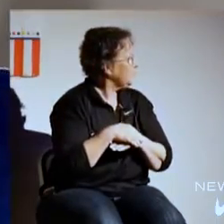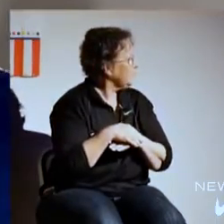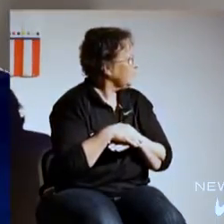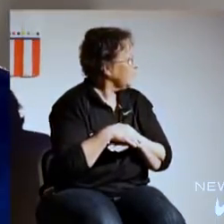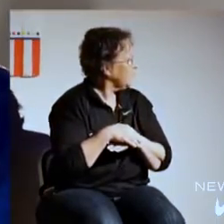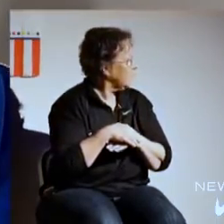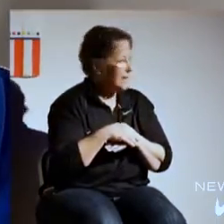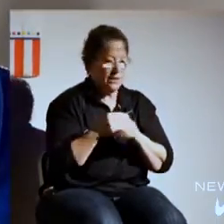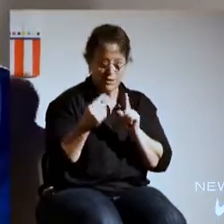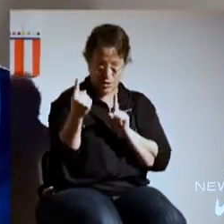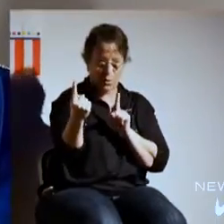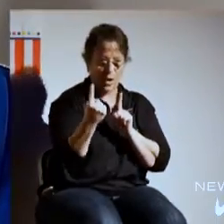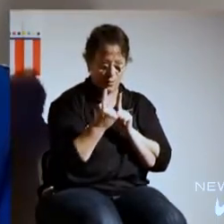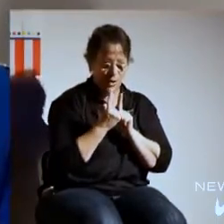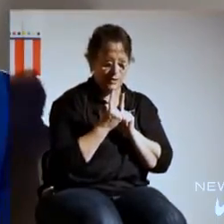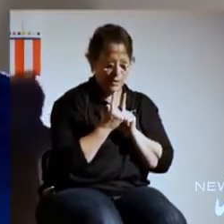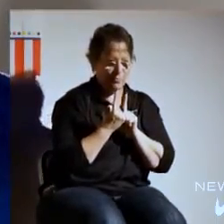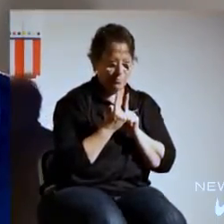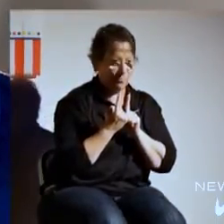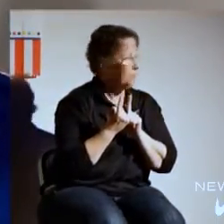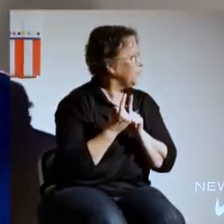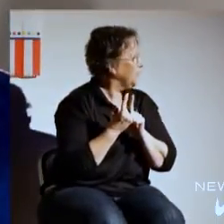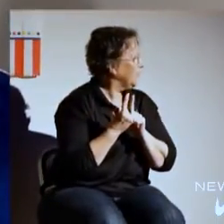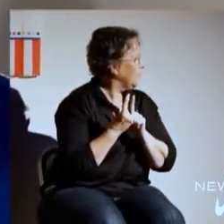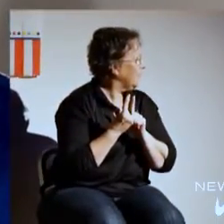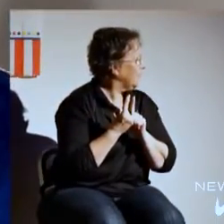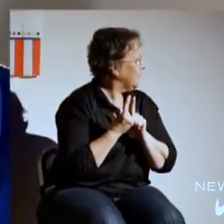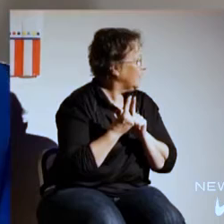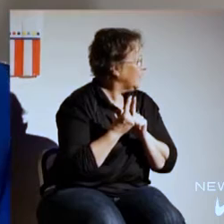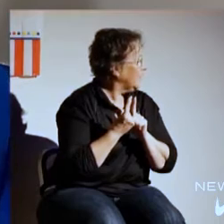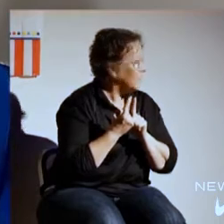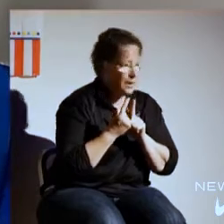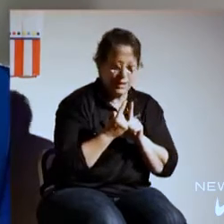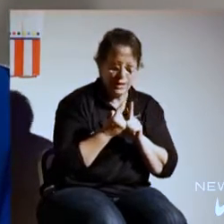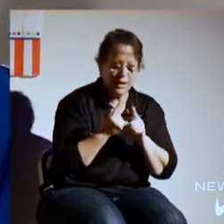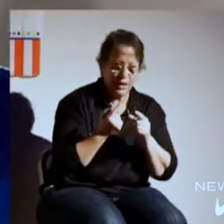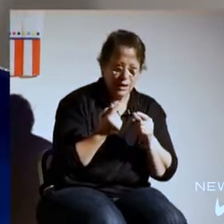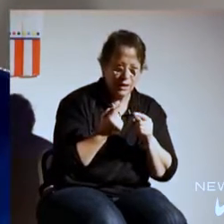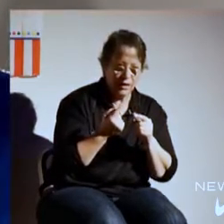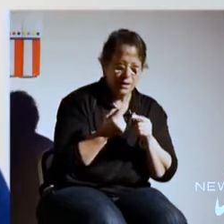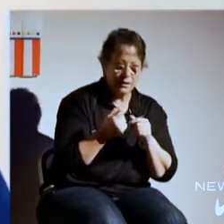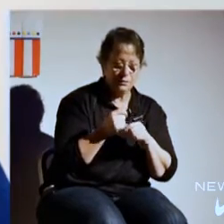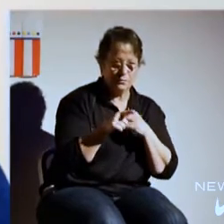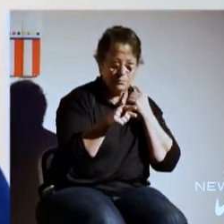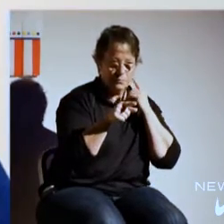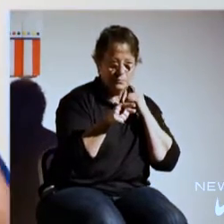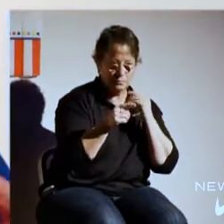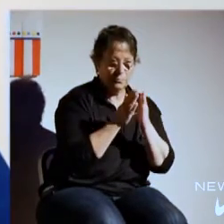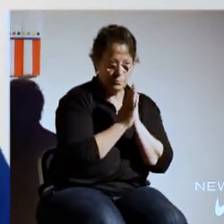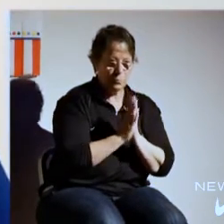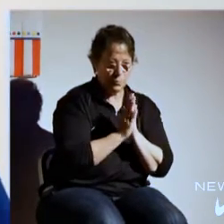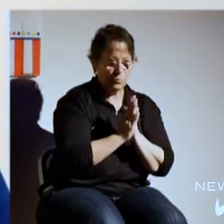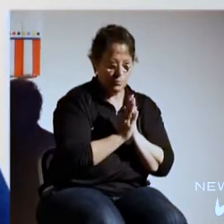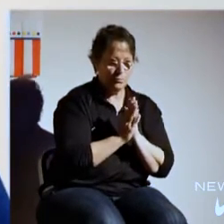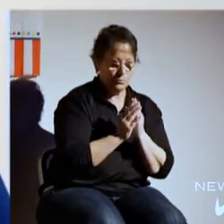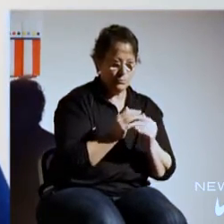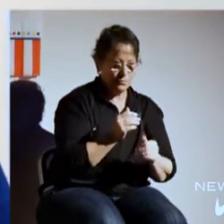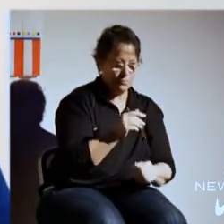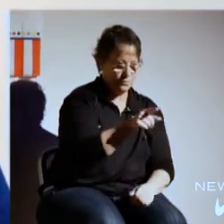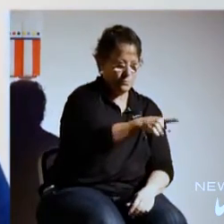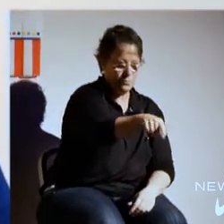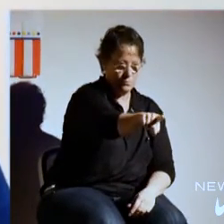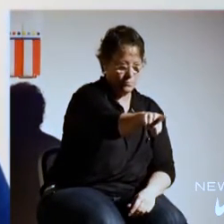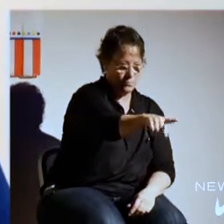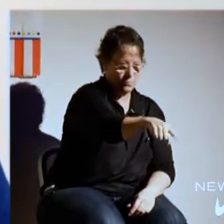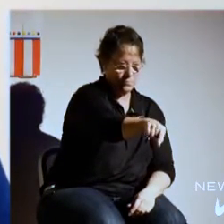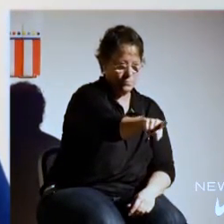as he's, you know, tears are streaming down his face. And he said, yeah, I'd love someone to pray with me. And we started praying. Thank the Lord for his work and that